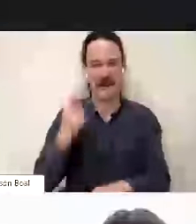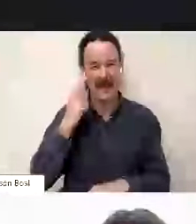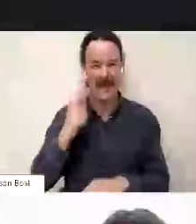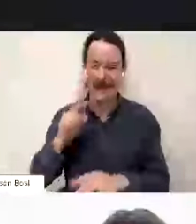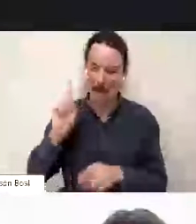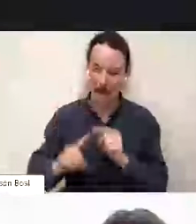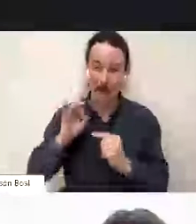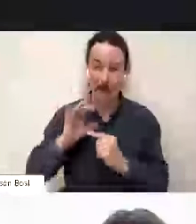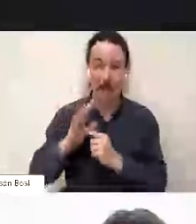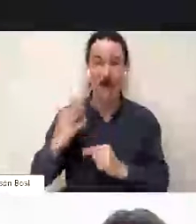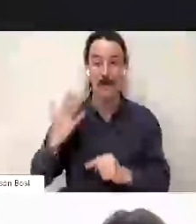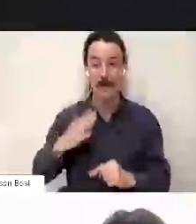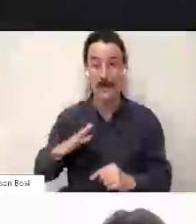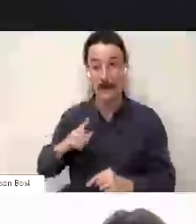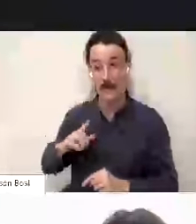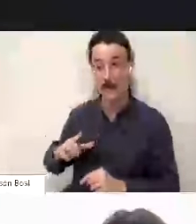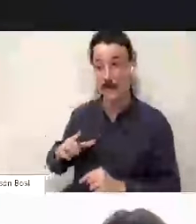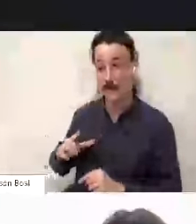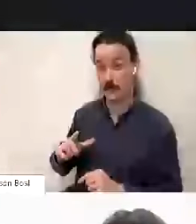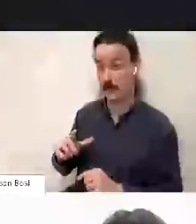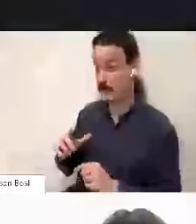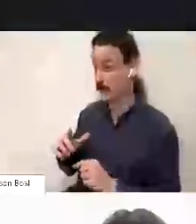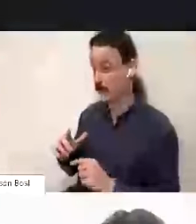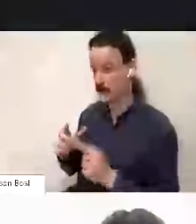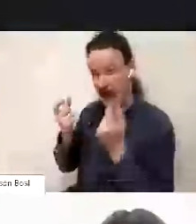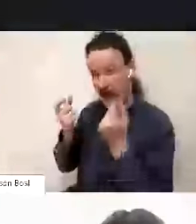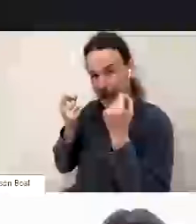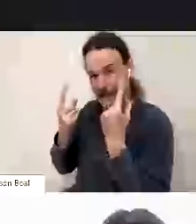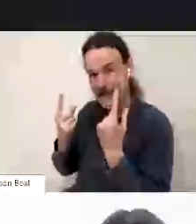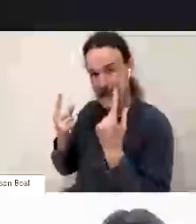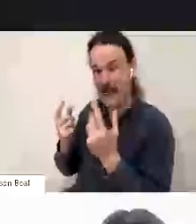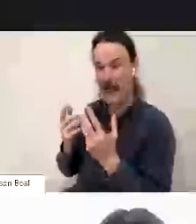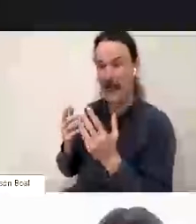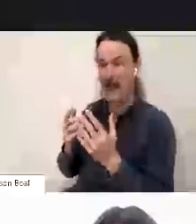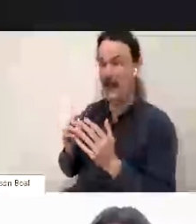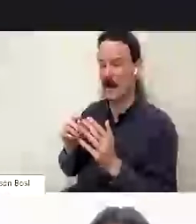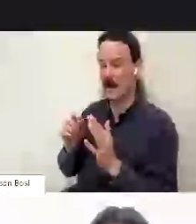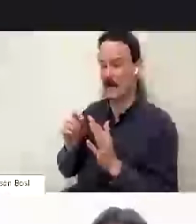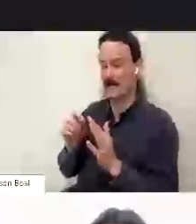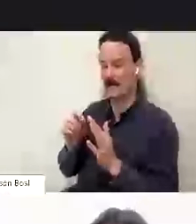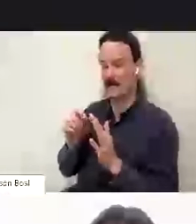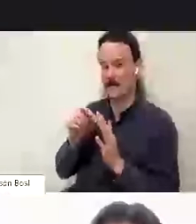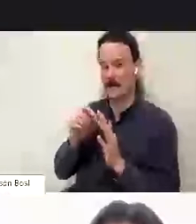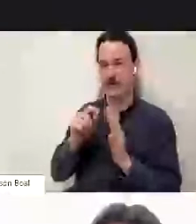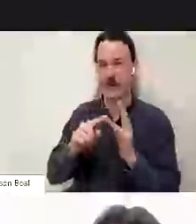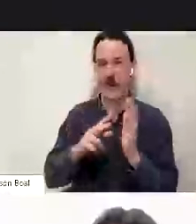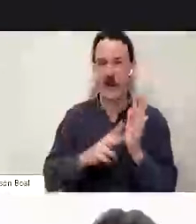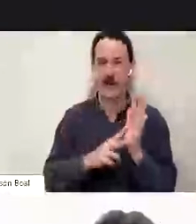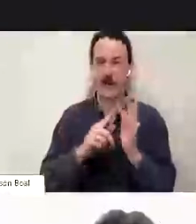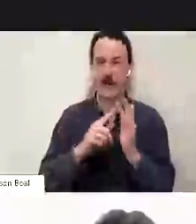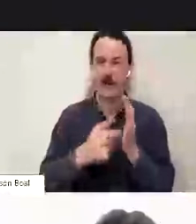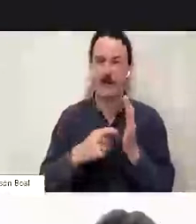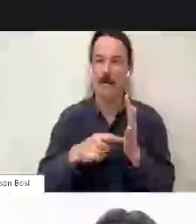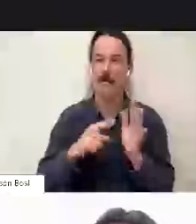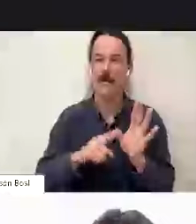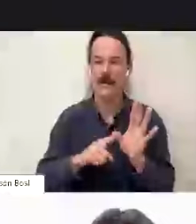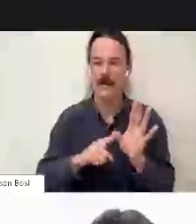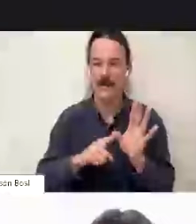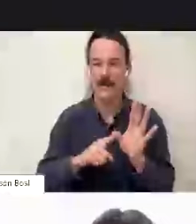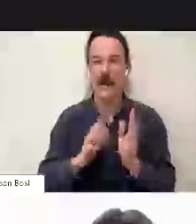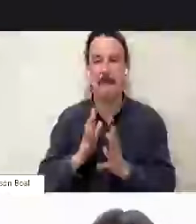degree of poverty. What I mean by that is material poverty. We don't have cultural poverty, but we have